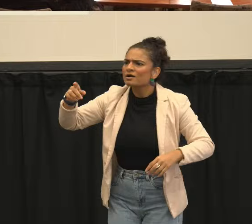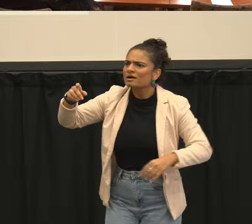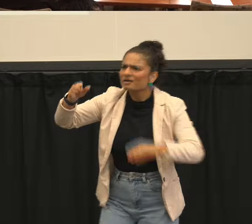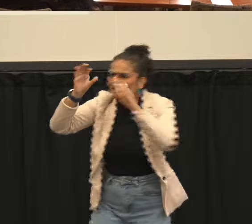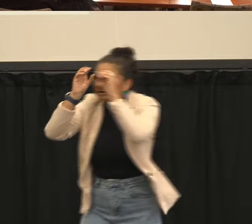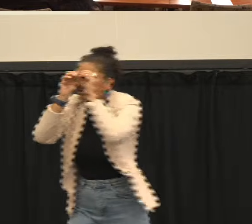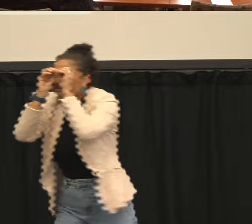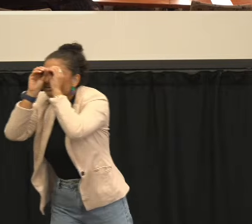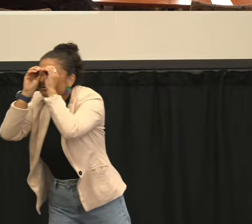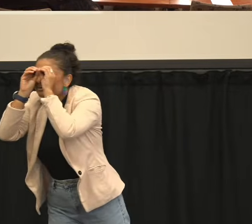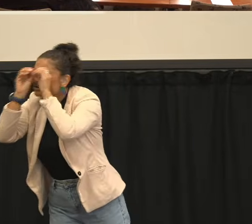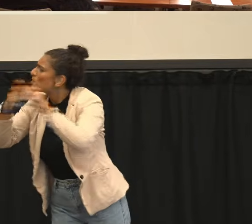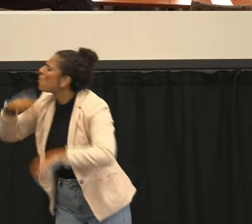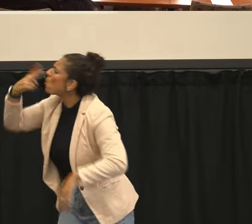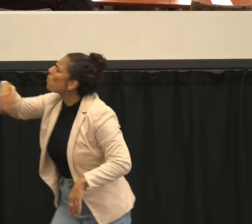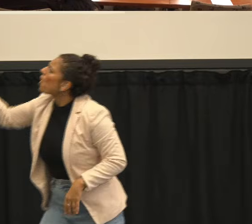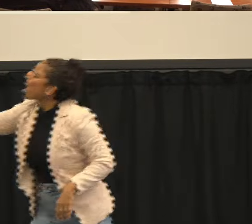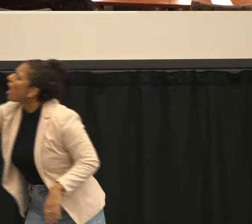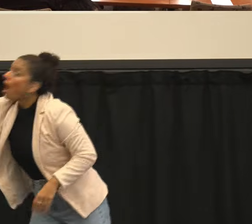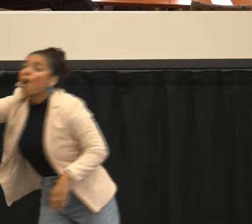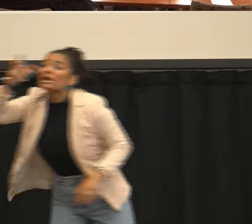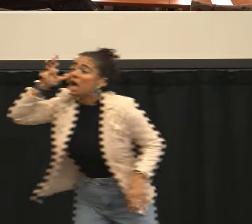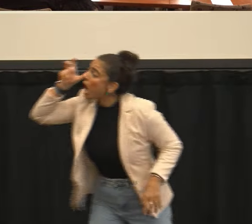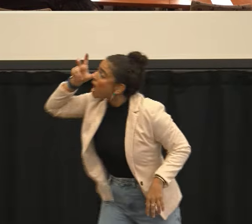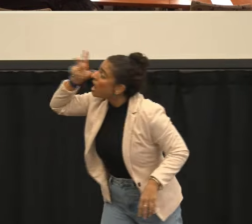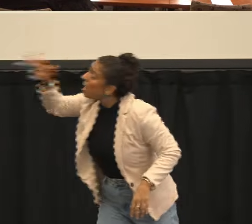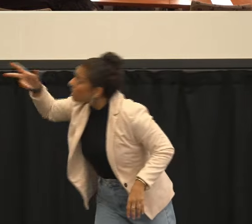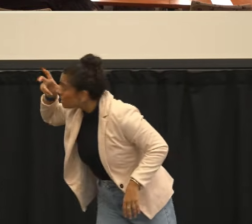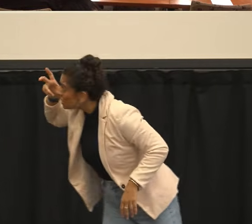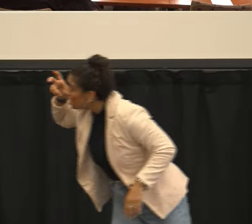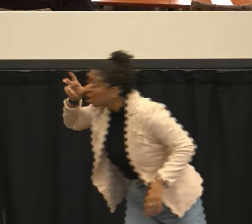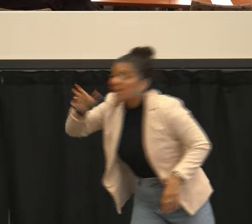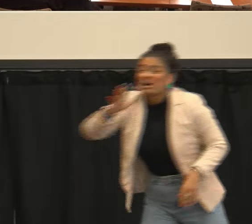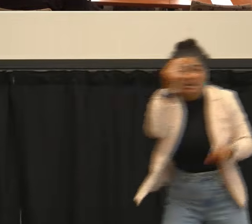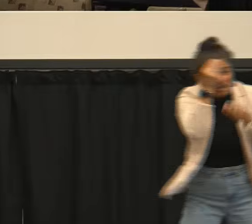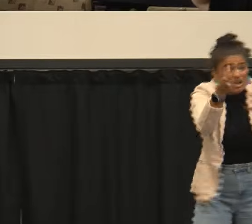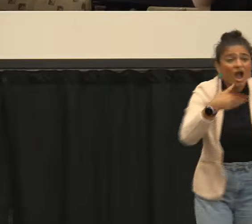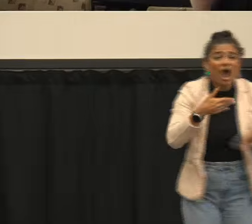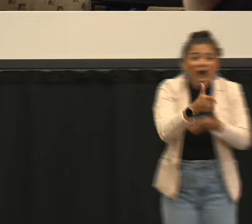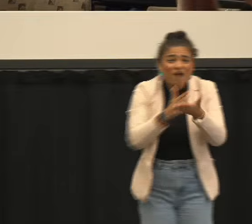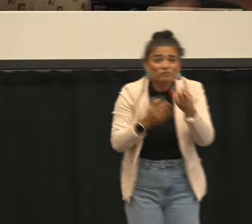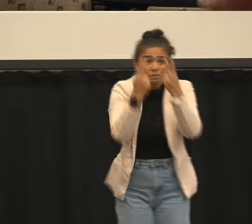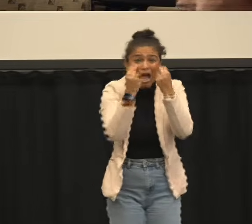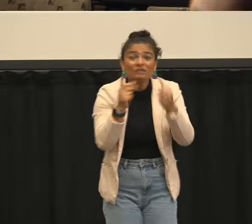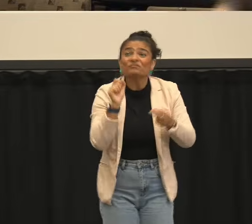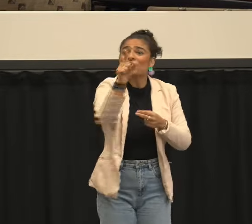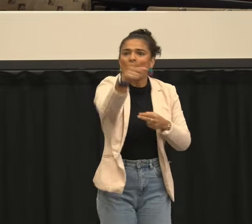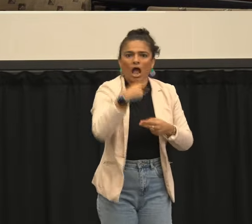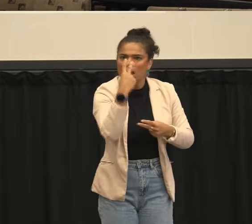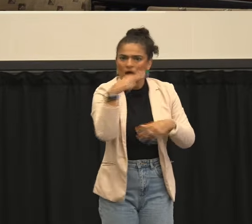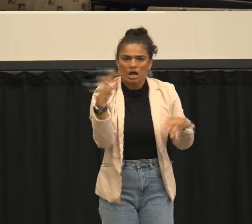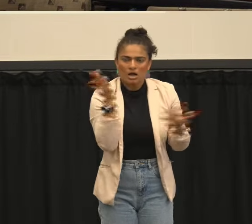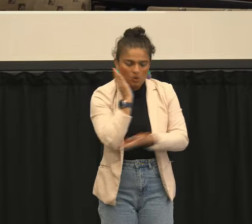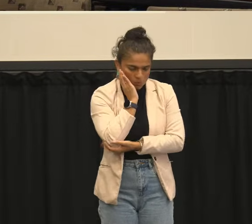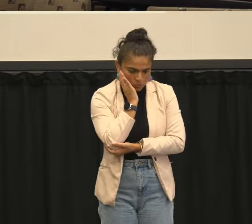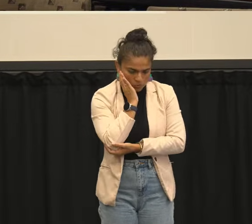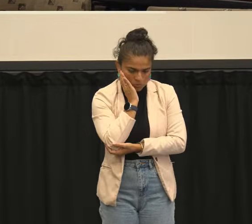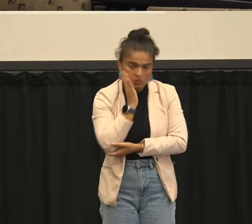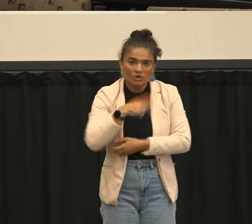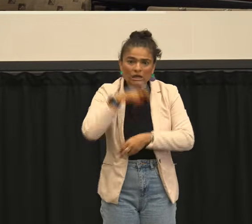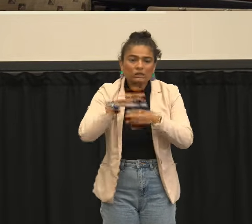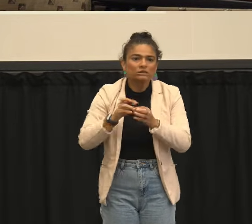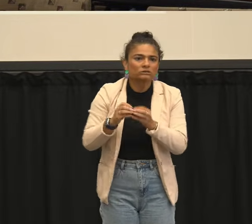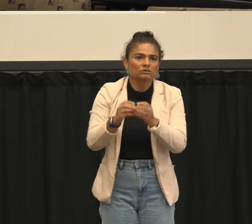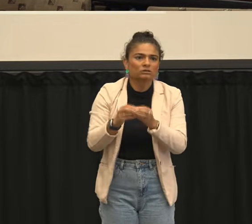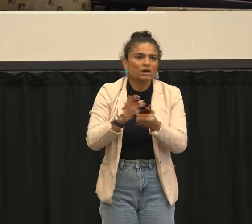Do we have REA in the audience? Do you have a sign name? Yes. Sorry, I'm half blind, so I can't